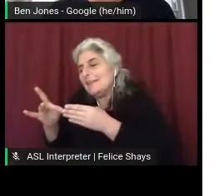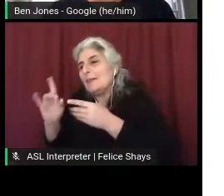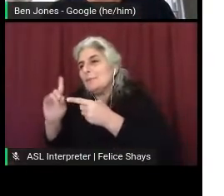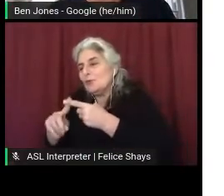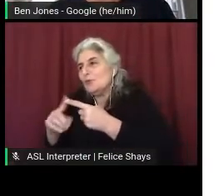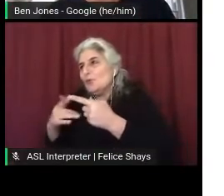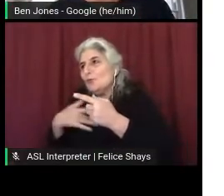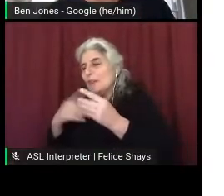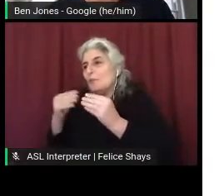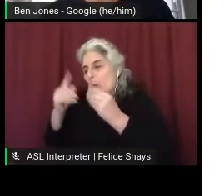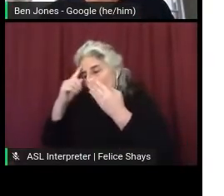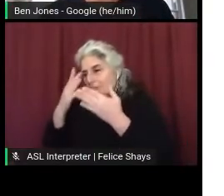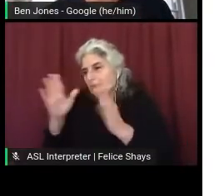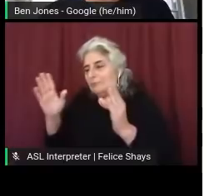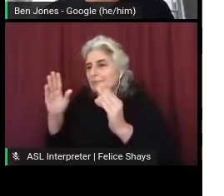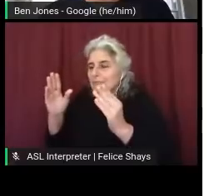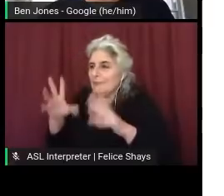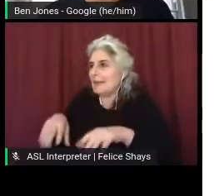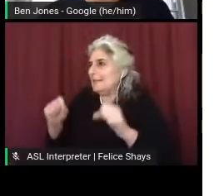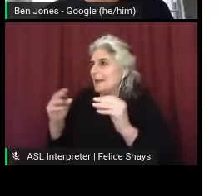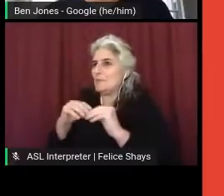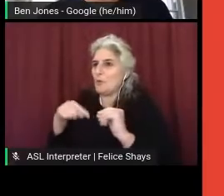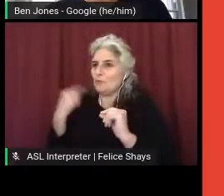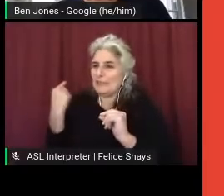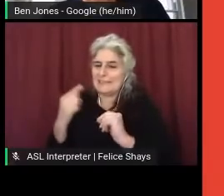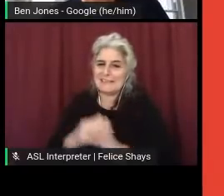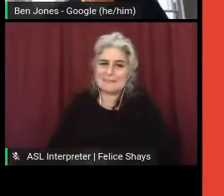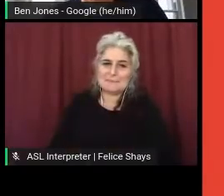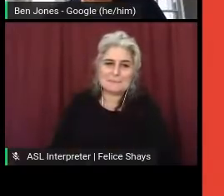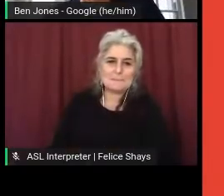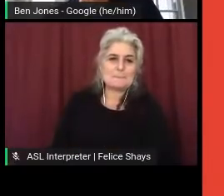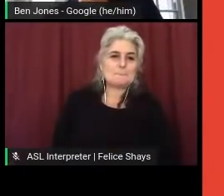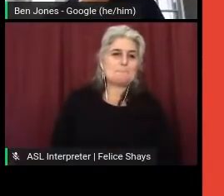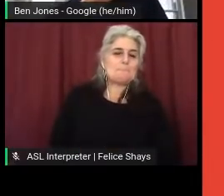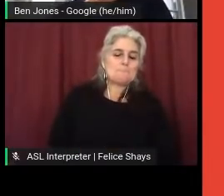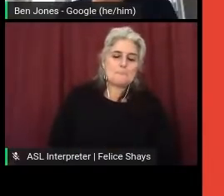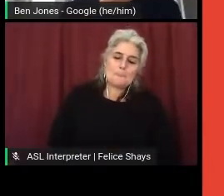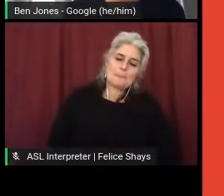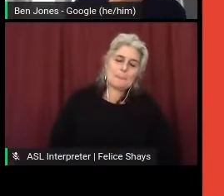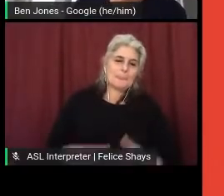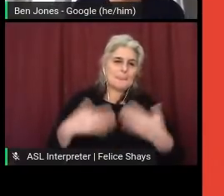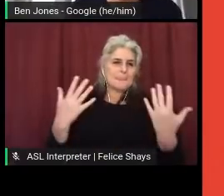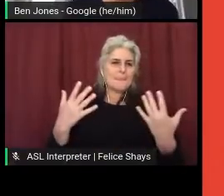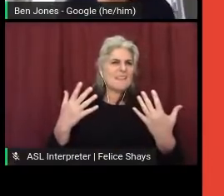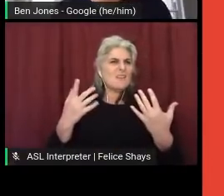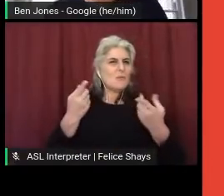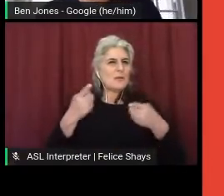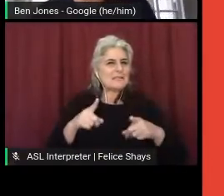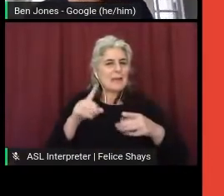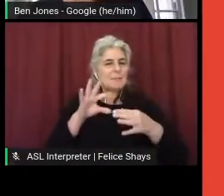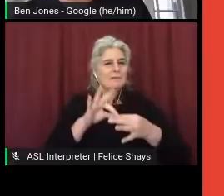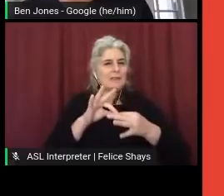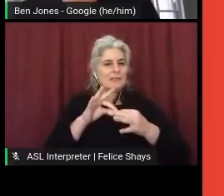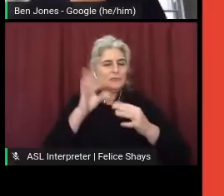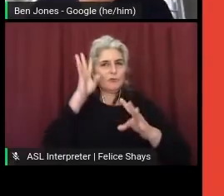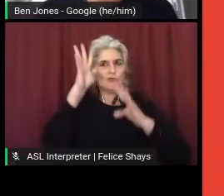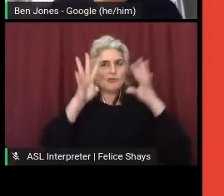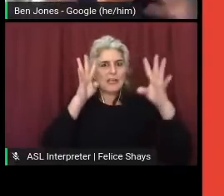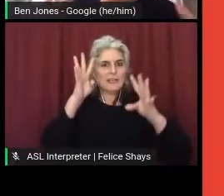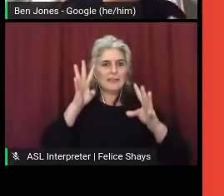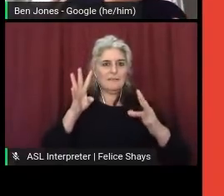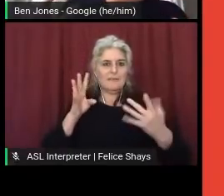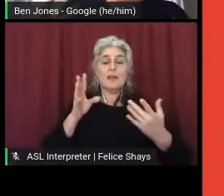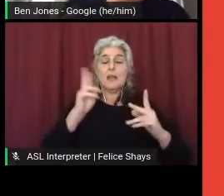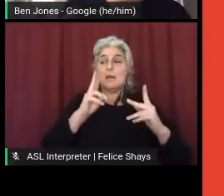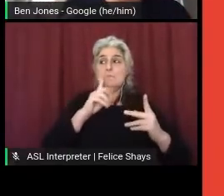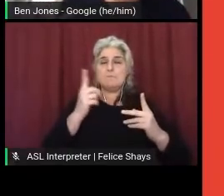for messaging that we're seeing starting to emerge. What are we seeing happen creatively? This was a most urgent question we